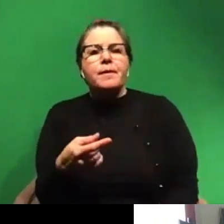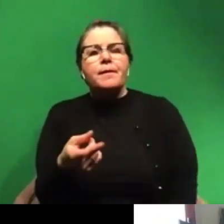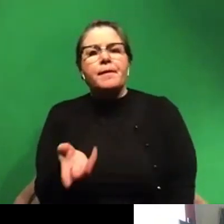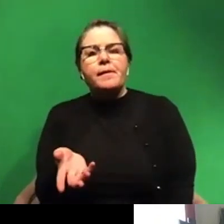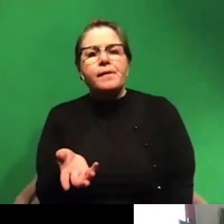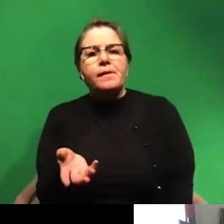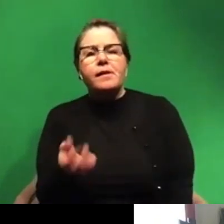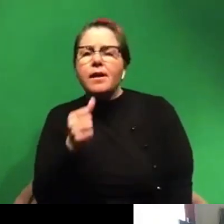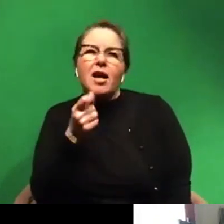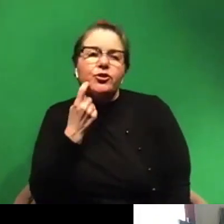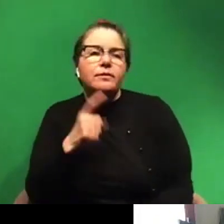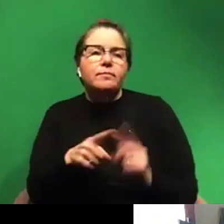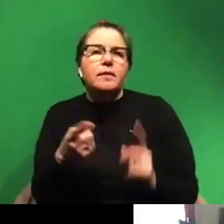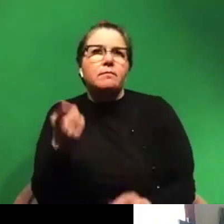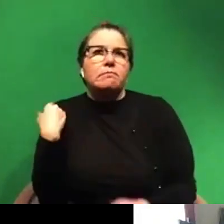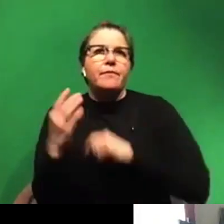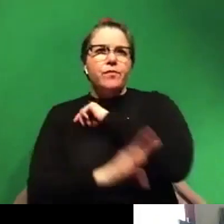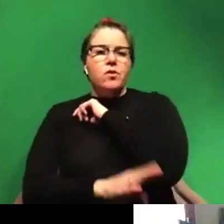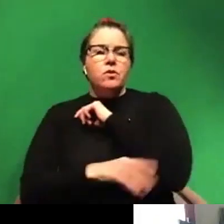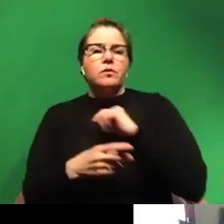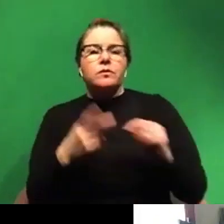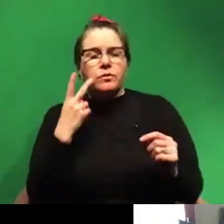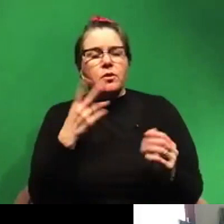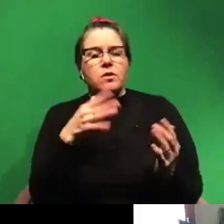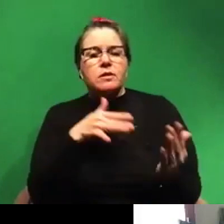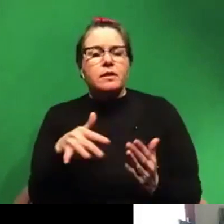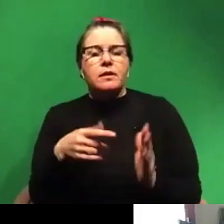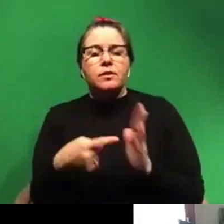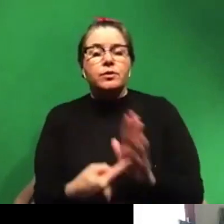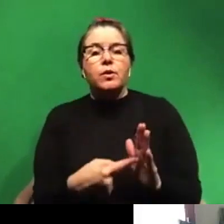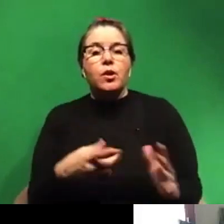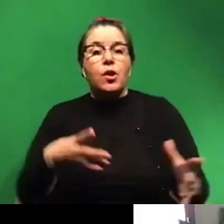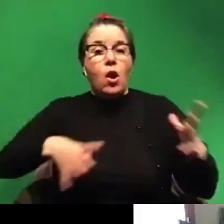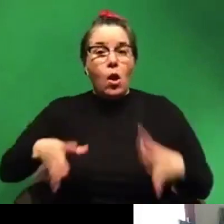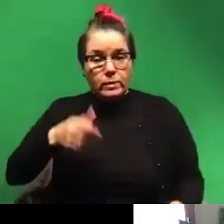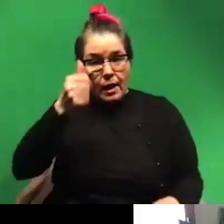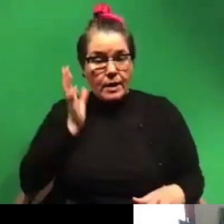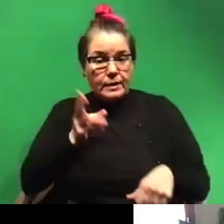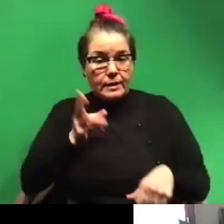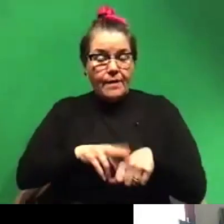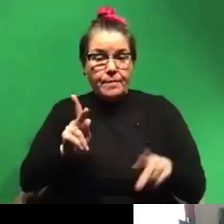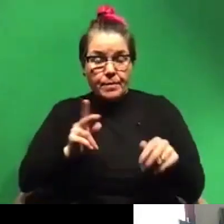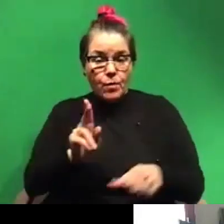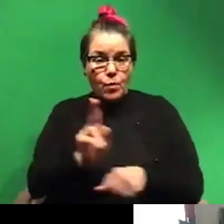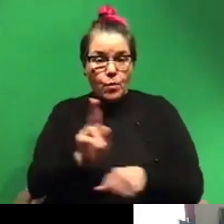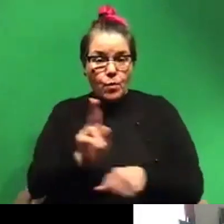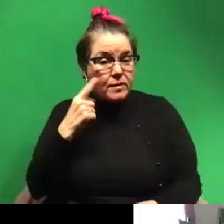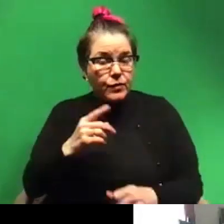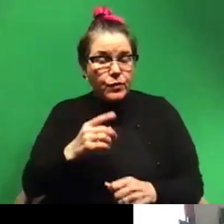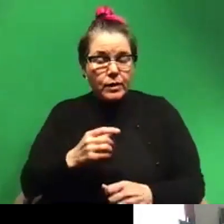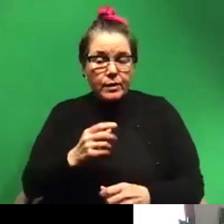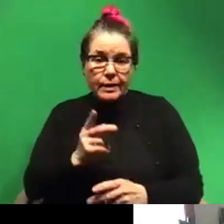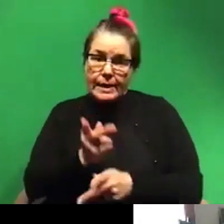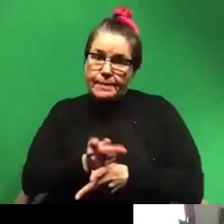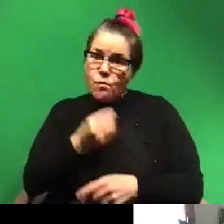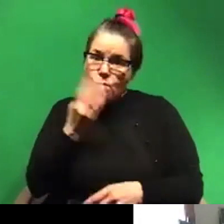this past fall, I saw a study that showed that the clothes that Alaska natives wear are the best for keeping us warm when it's cold out.